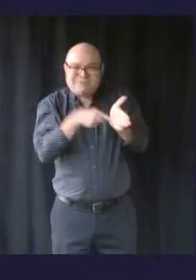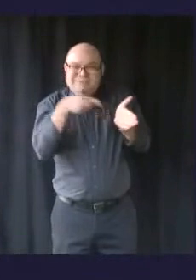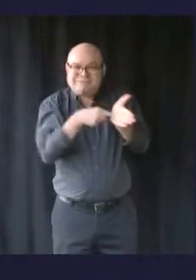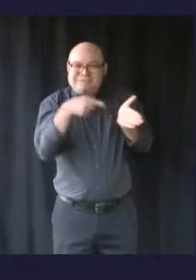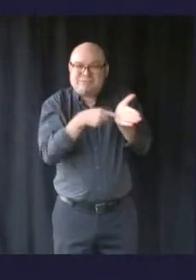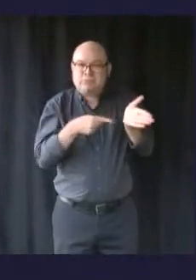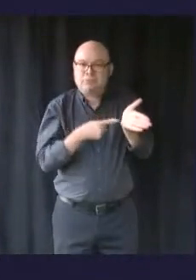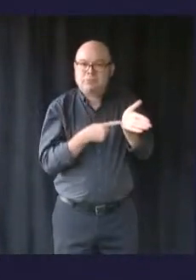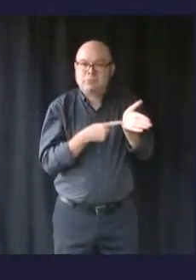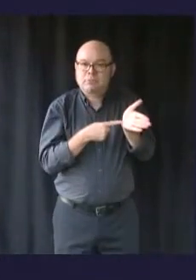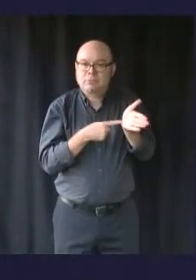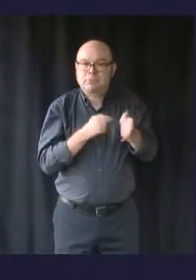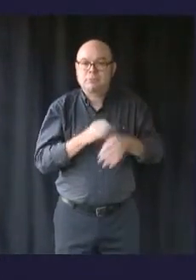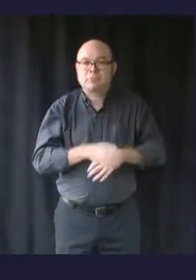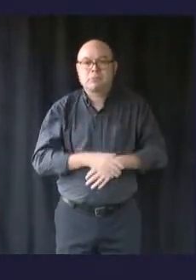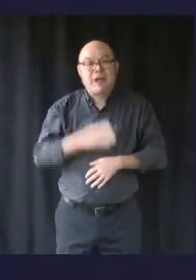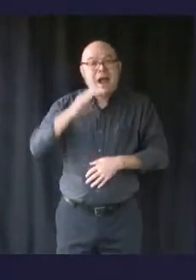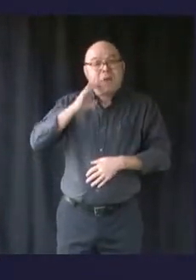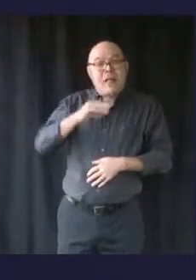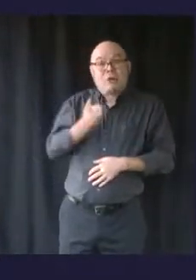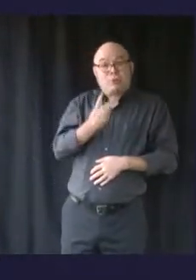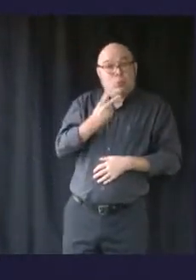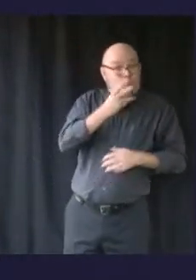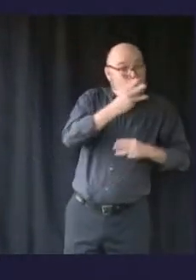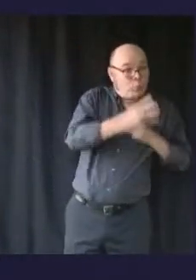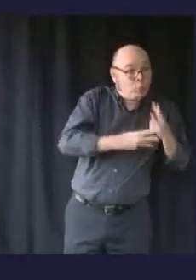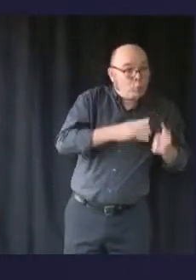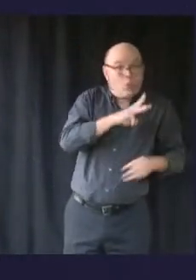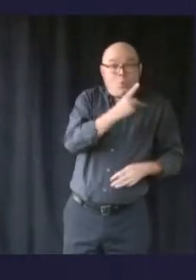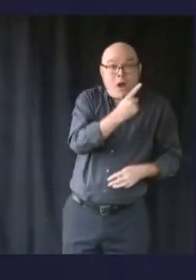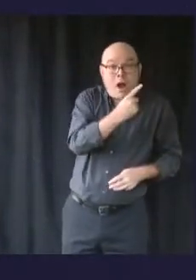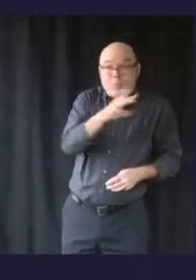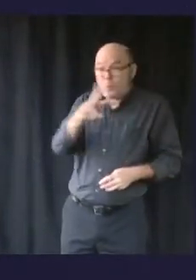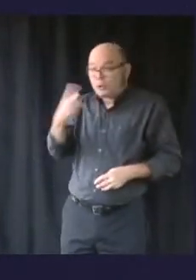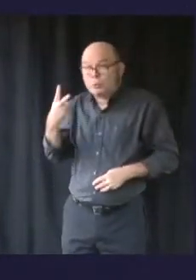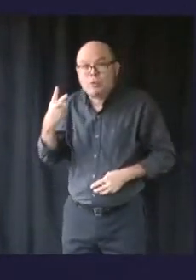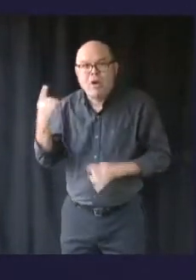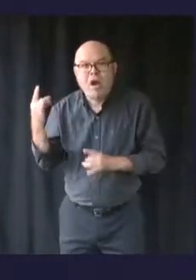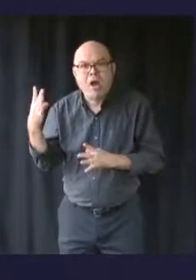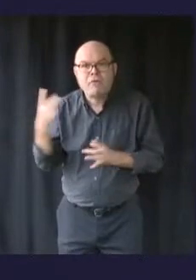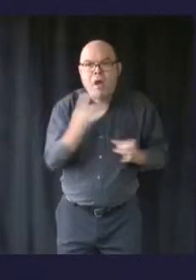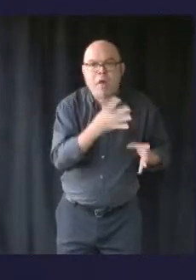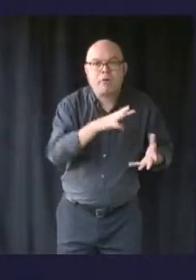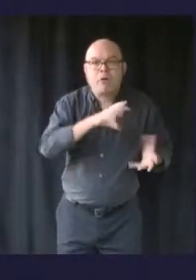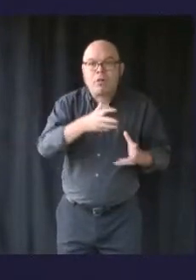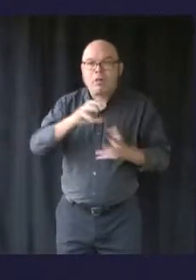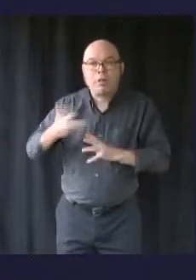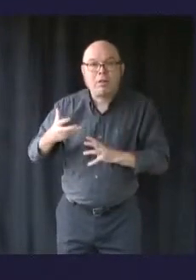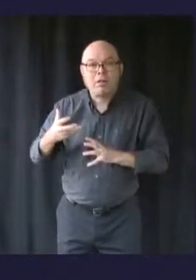destroying ourselves, but to actively build a better future.